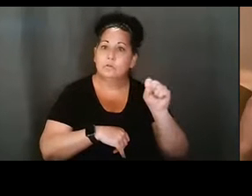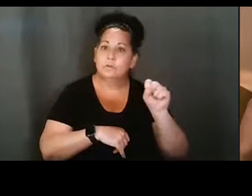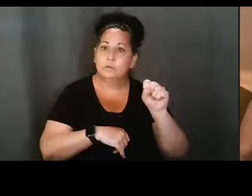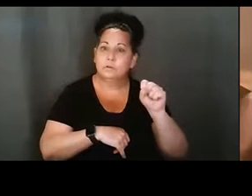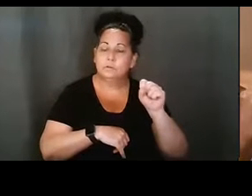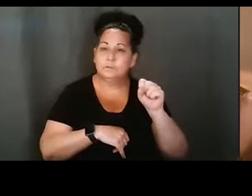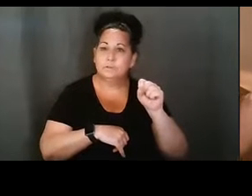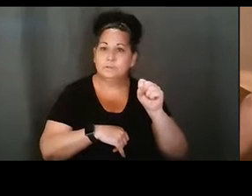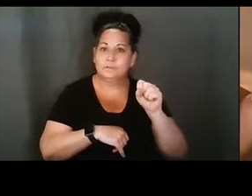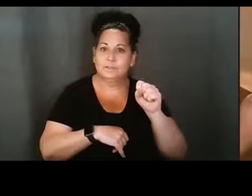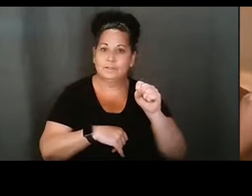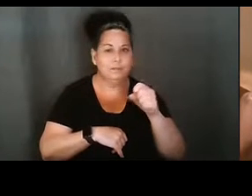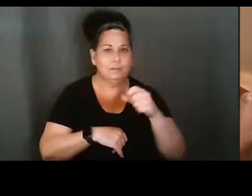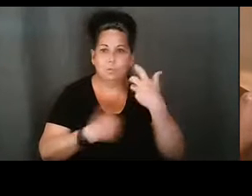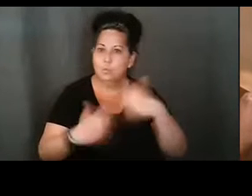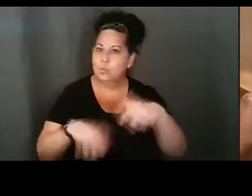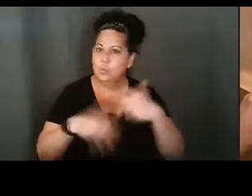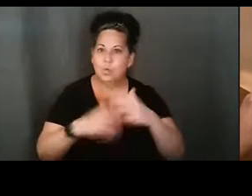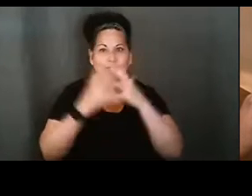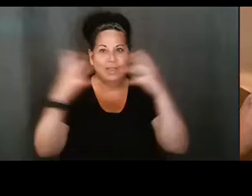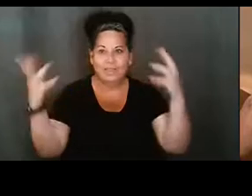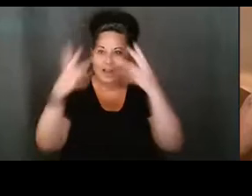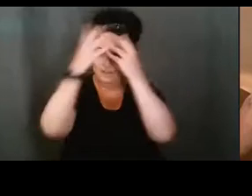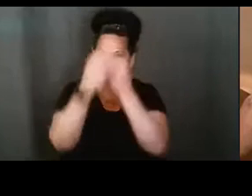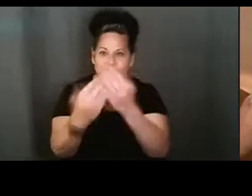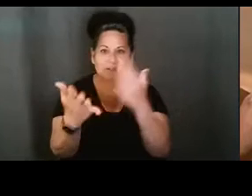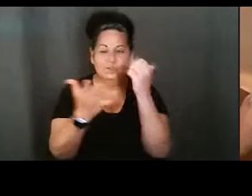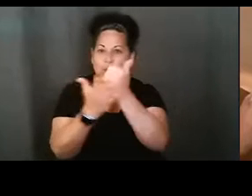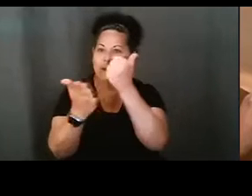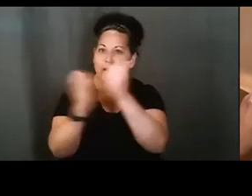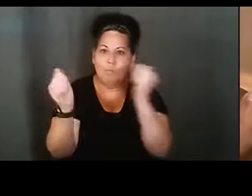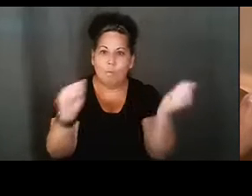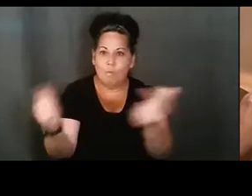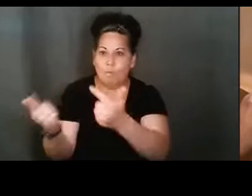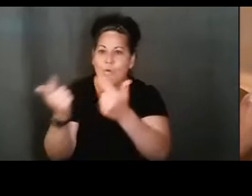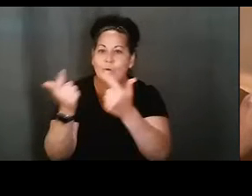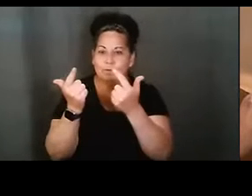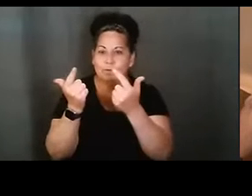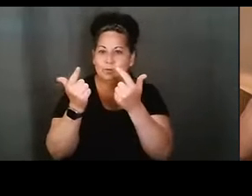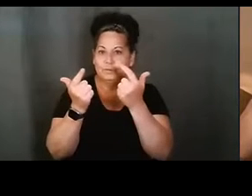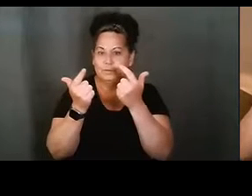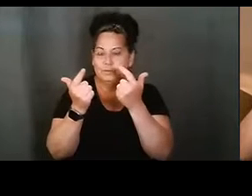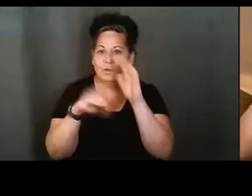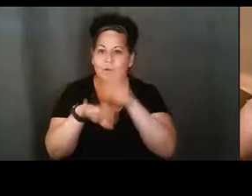wealth of information to help each of us on this journey to helping our children.